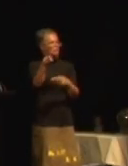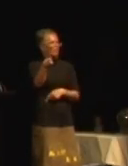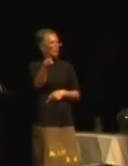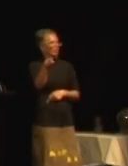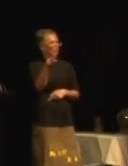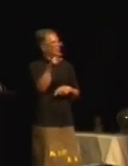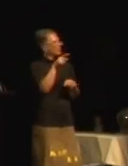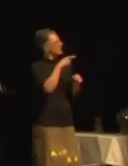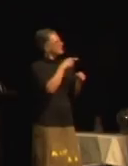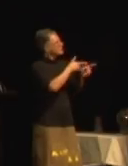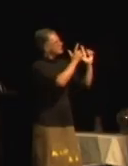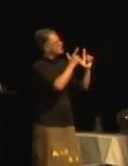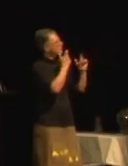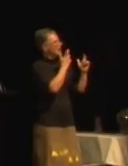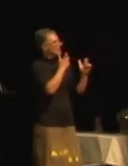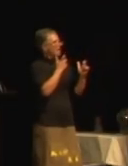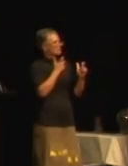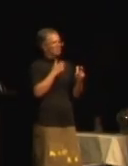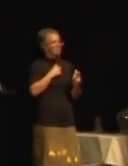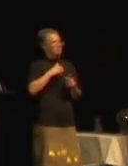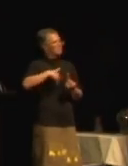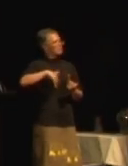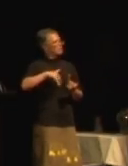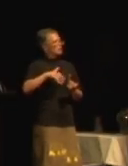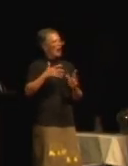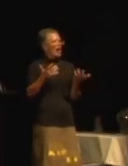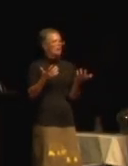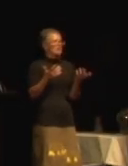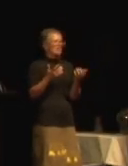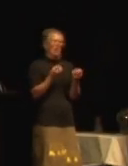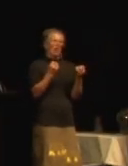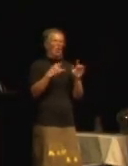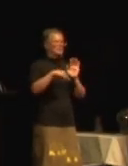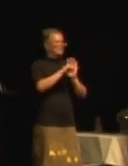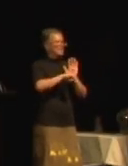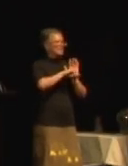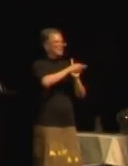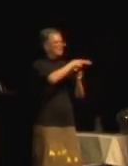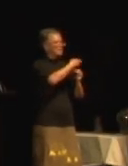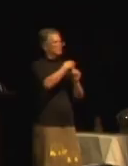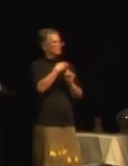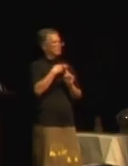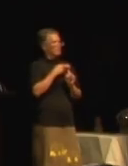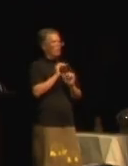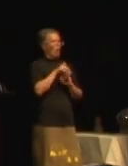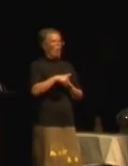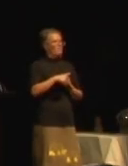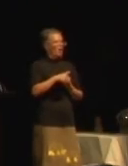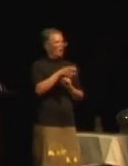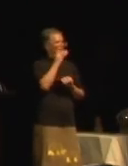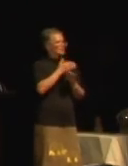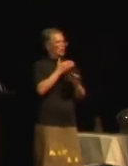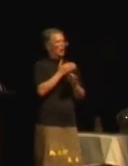live in a judgmental society where there are many negative stereotypes about sex workers, and I was worried that this would undermine my professional